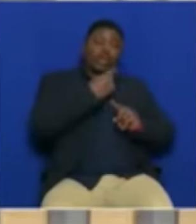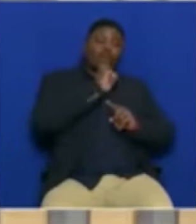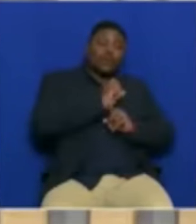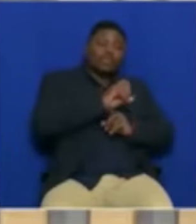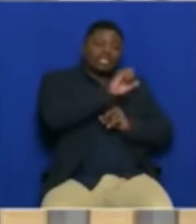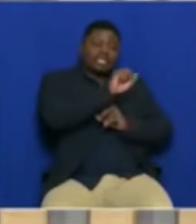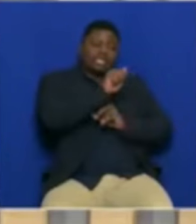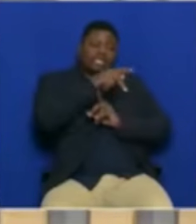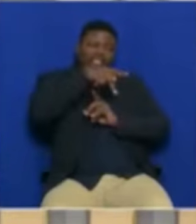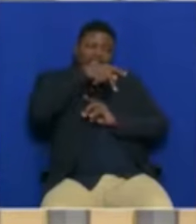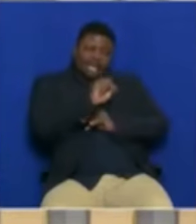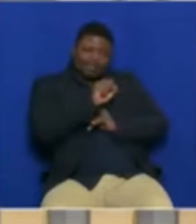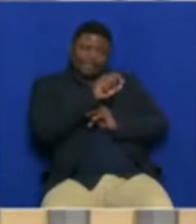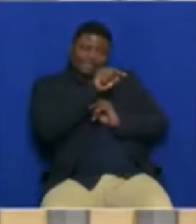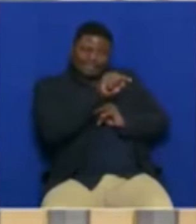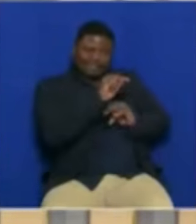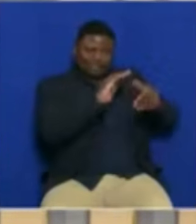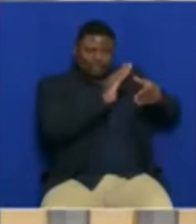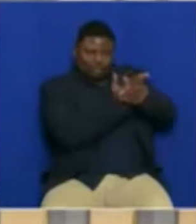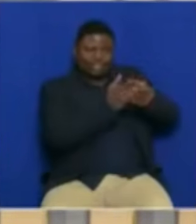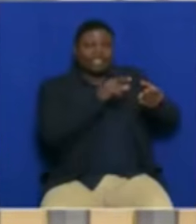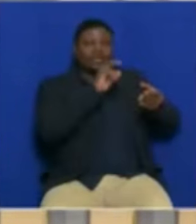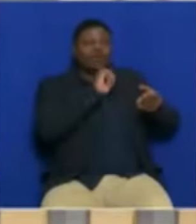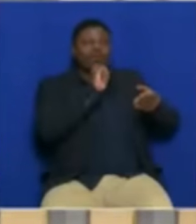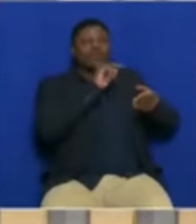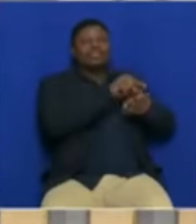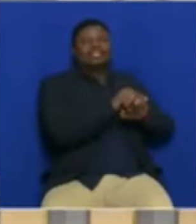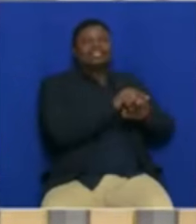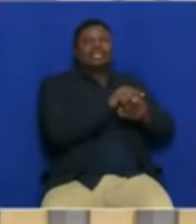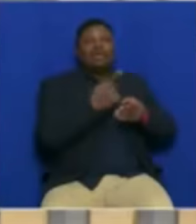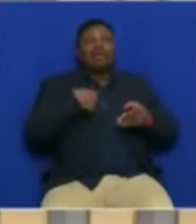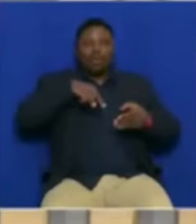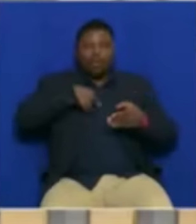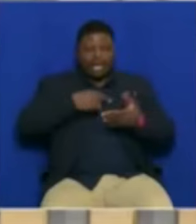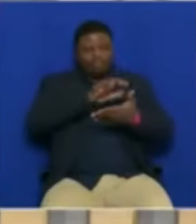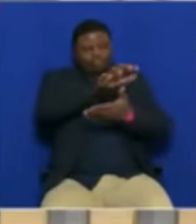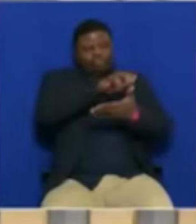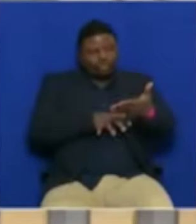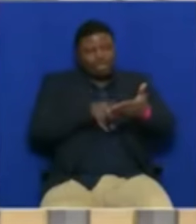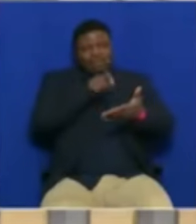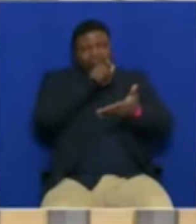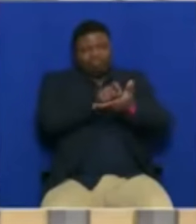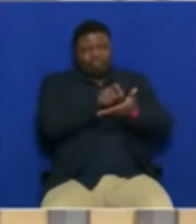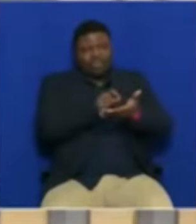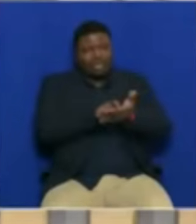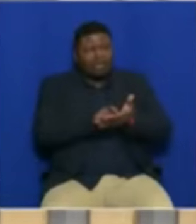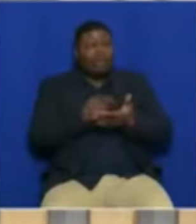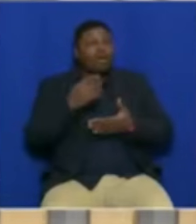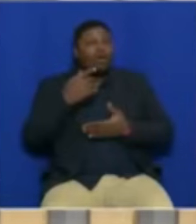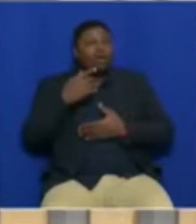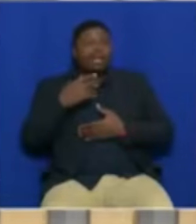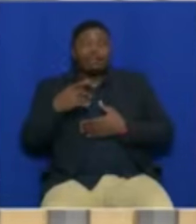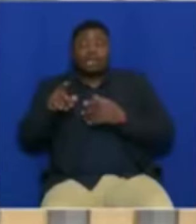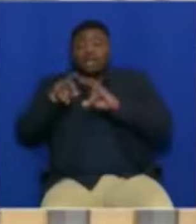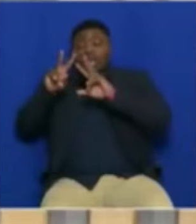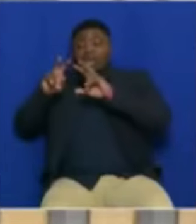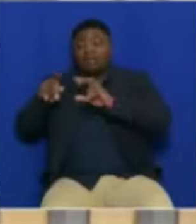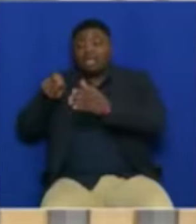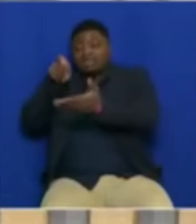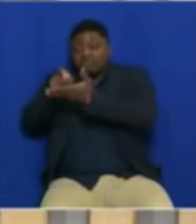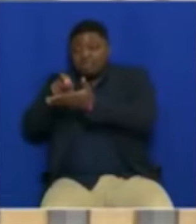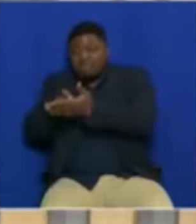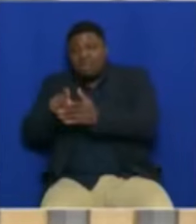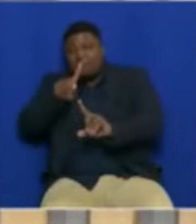taken a statement in January, but your docket is opened in June. So on